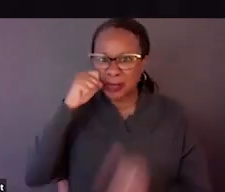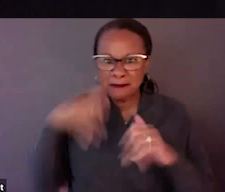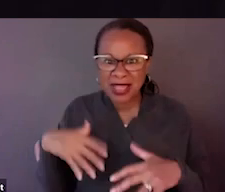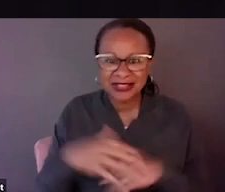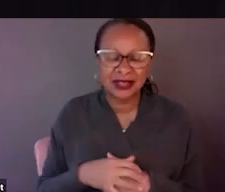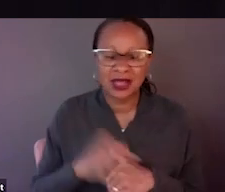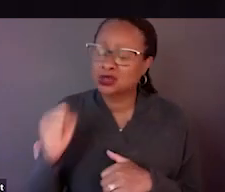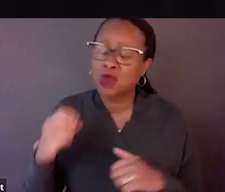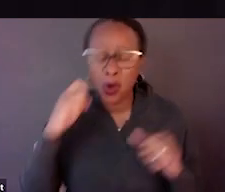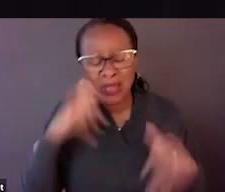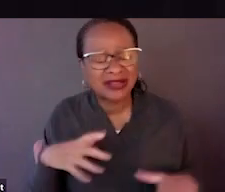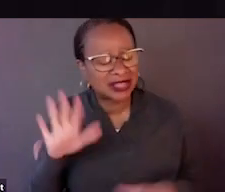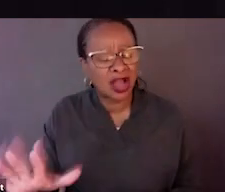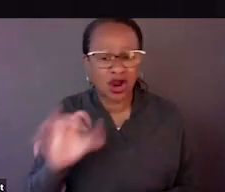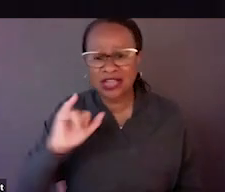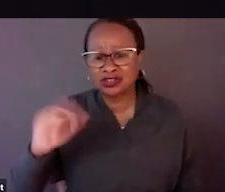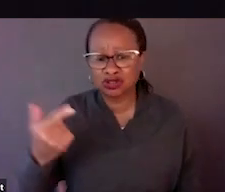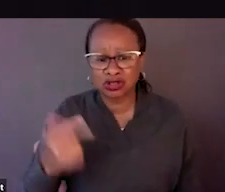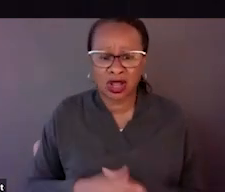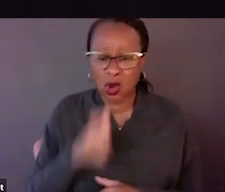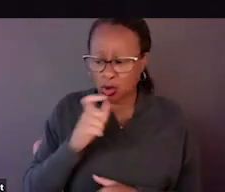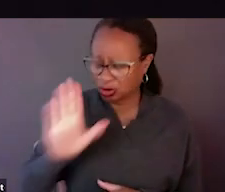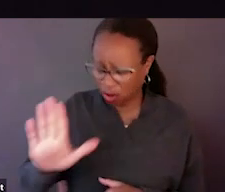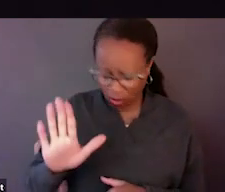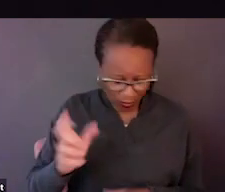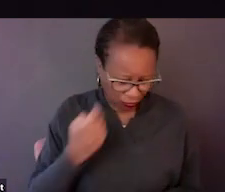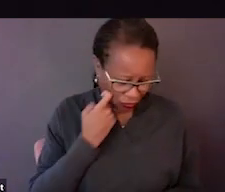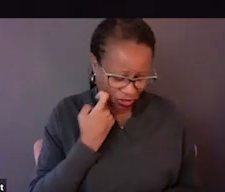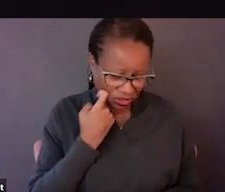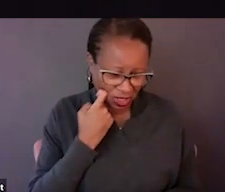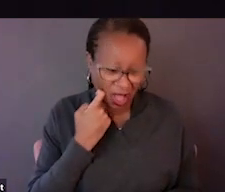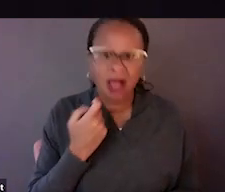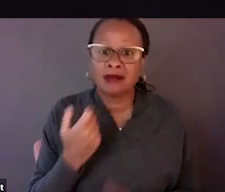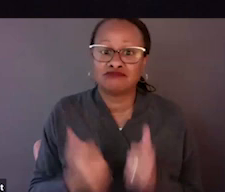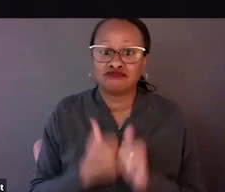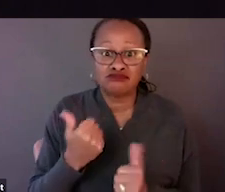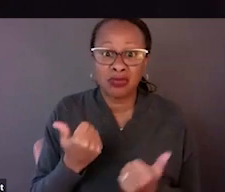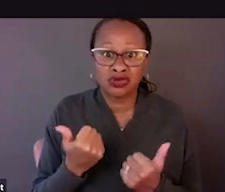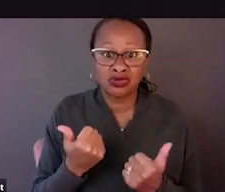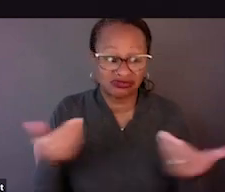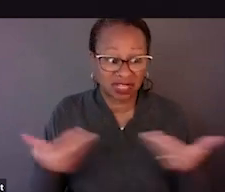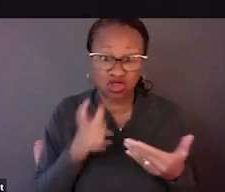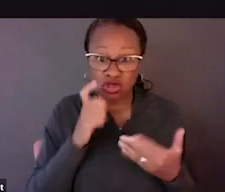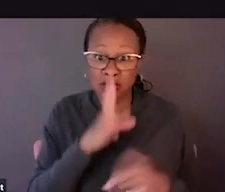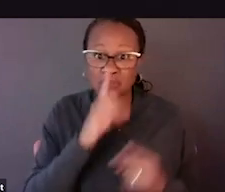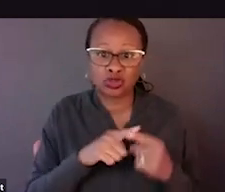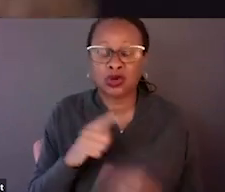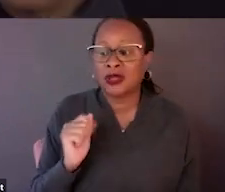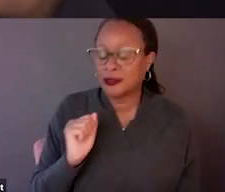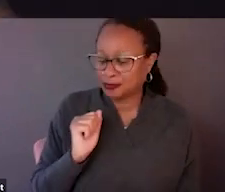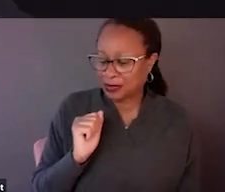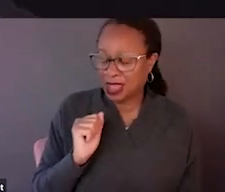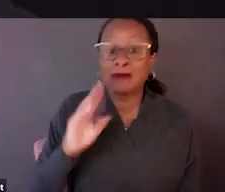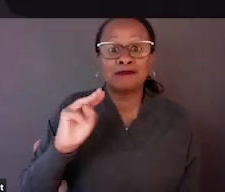she's so amazing, her Instagram. That, who was her latest famous guest? Michelle Obama. Yes. Was on, and she does, it's called Parking Lot Pimpin'.